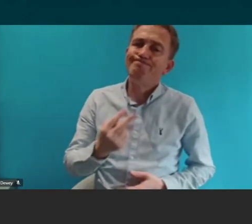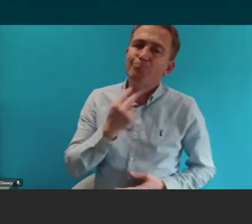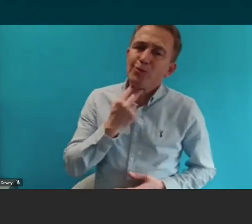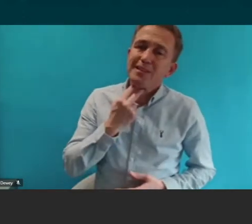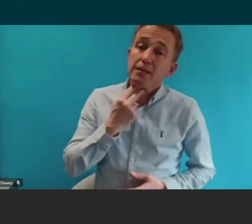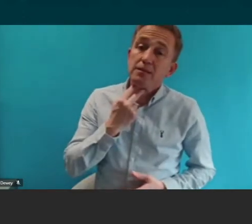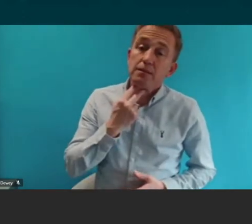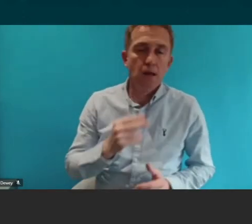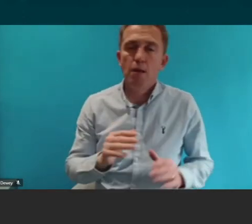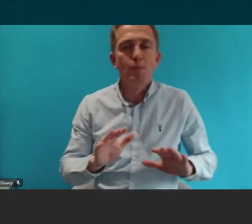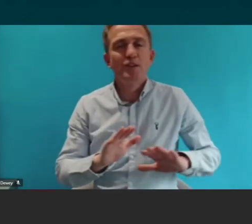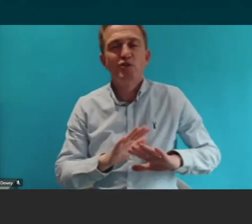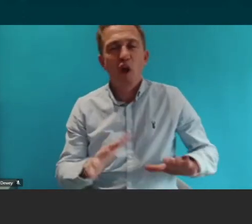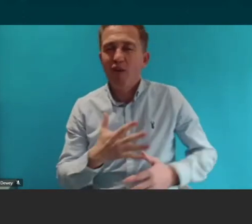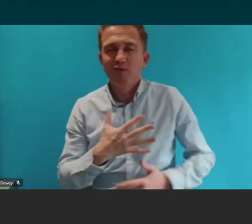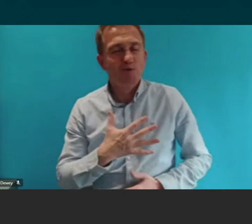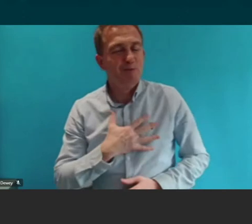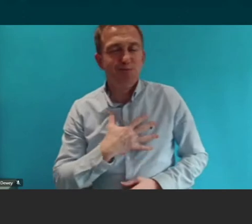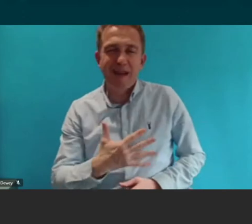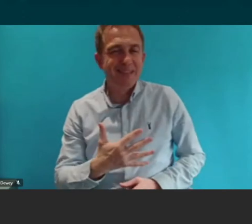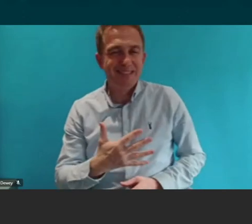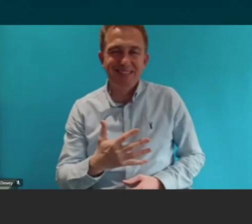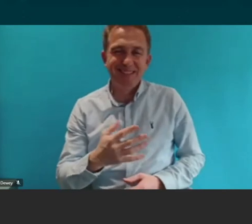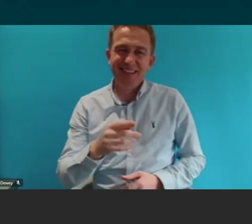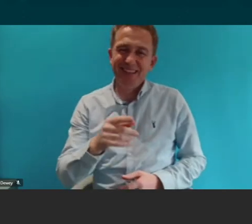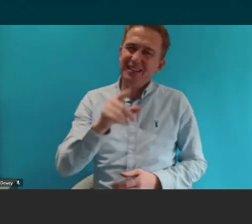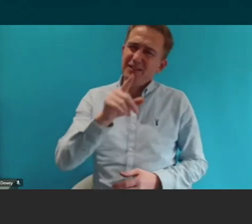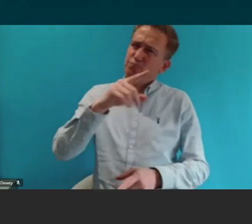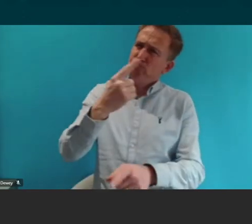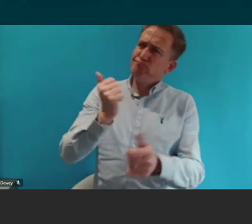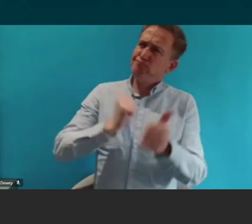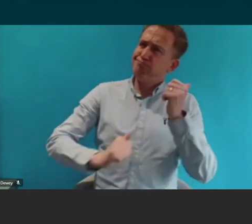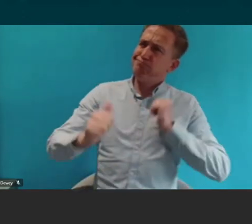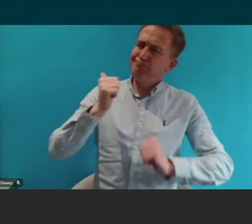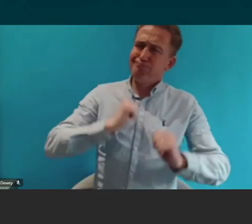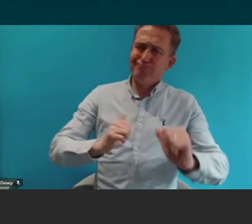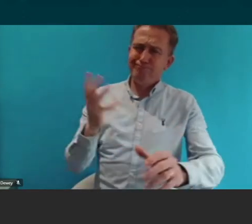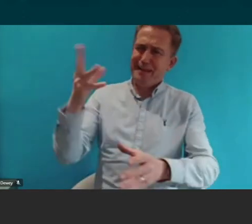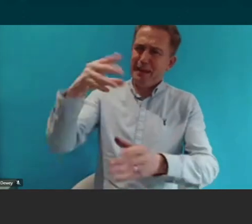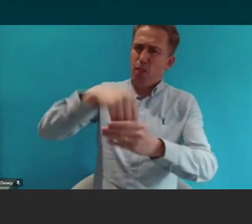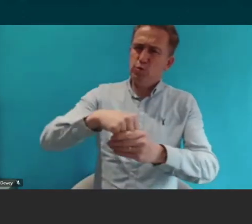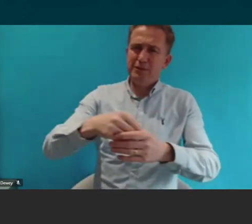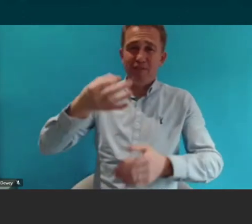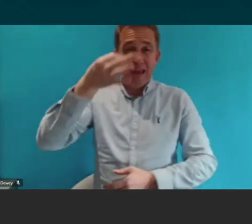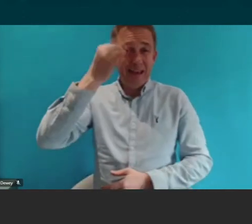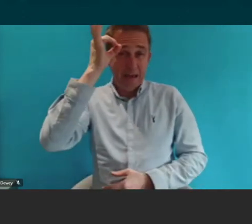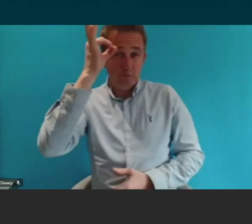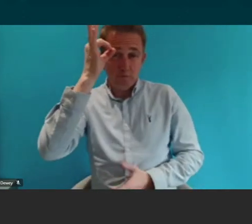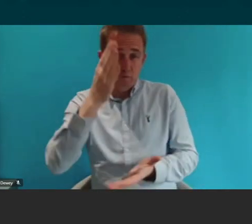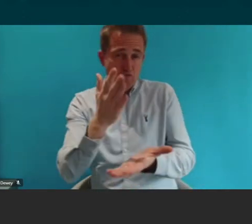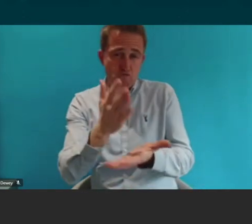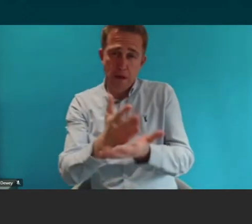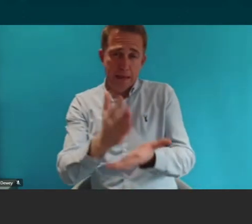all surprised that the administration's claim to being an inclusive council has been nothing more than a